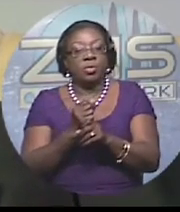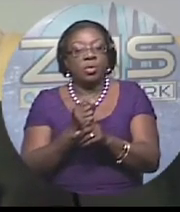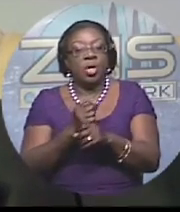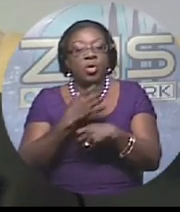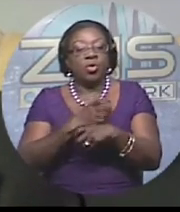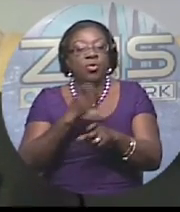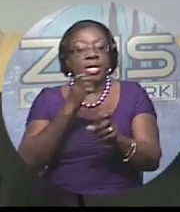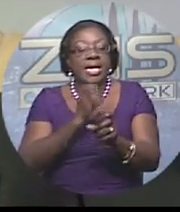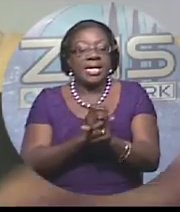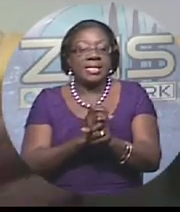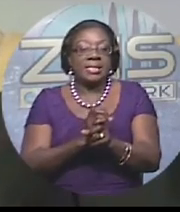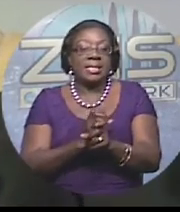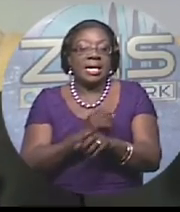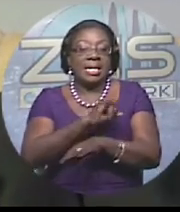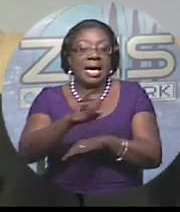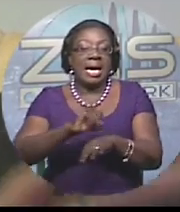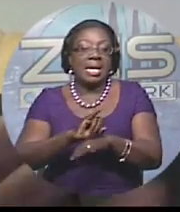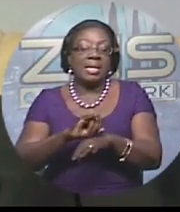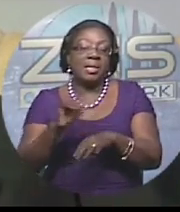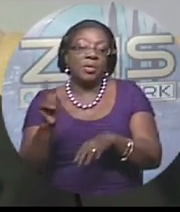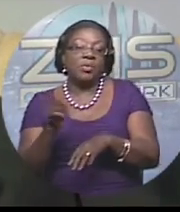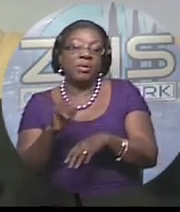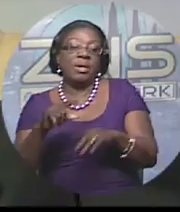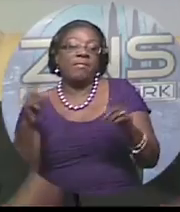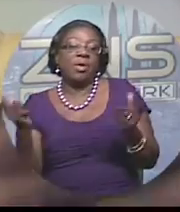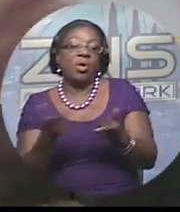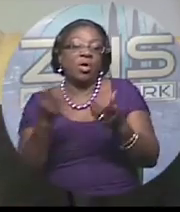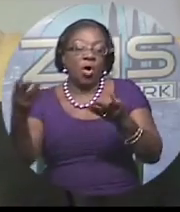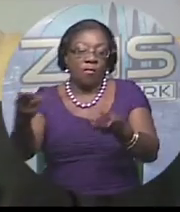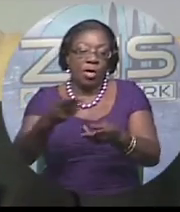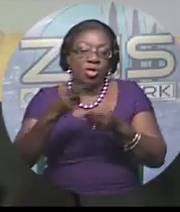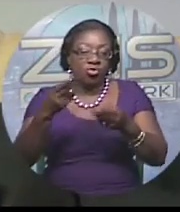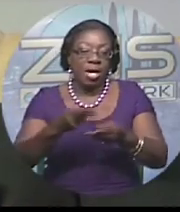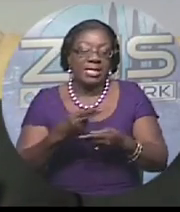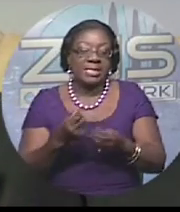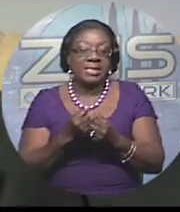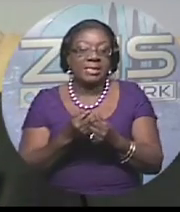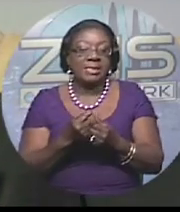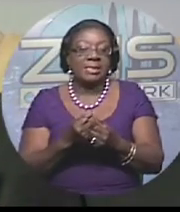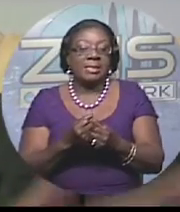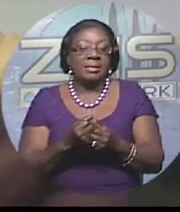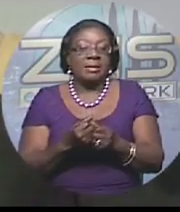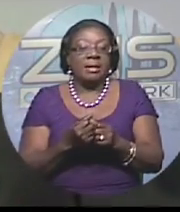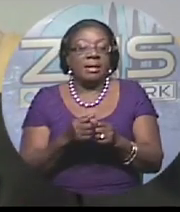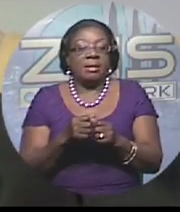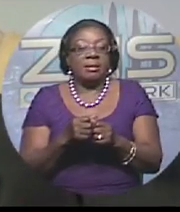to create an island where there will be a lot of attraction, there will be a lot of,